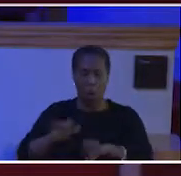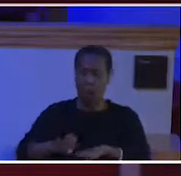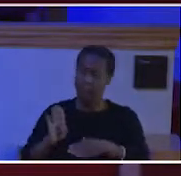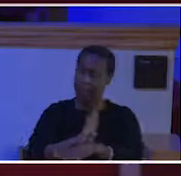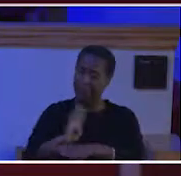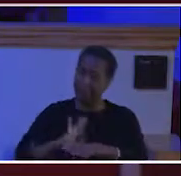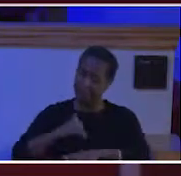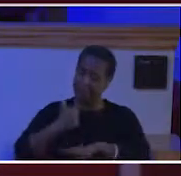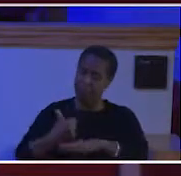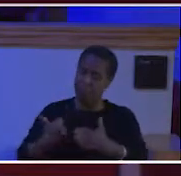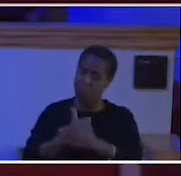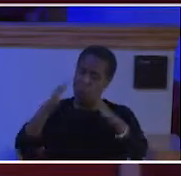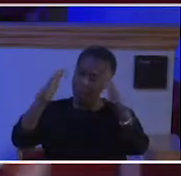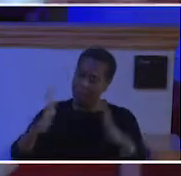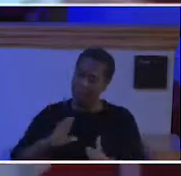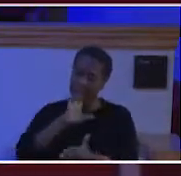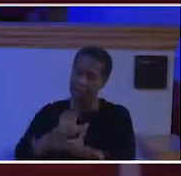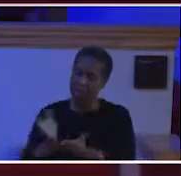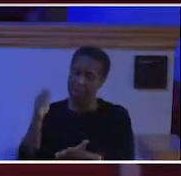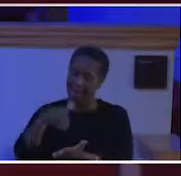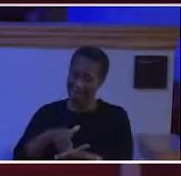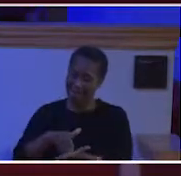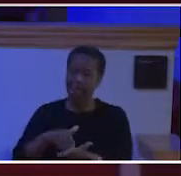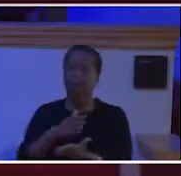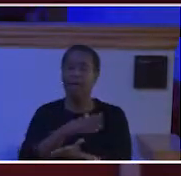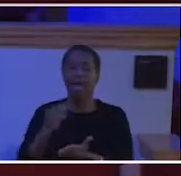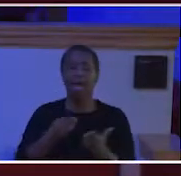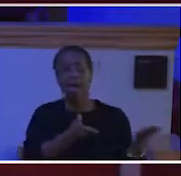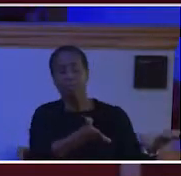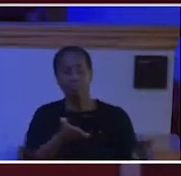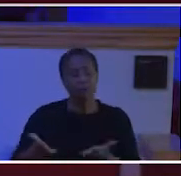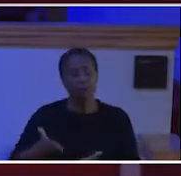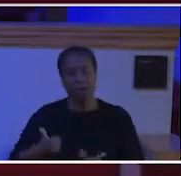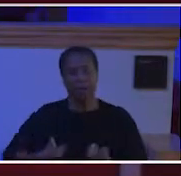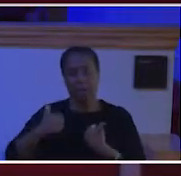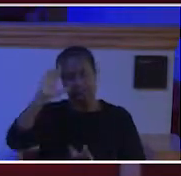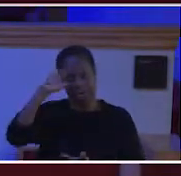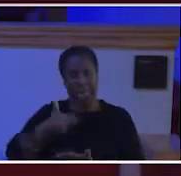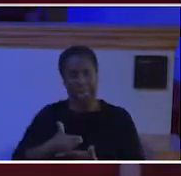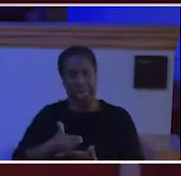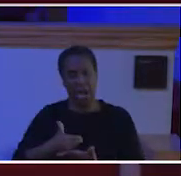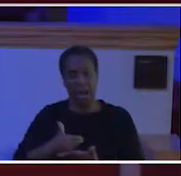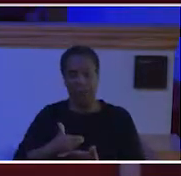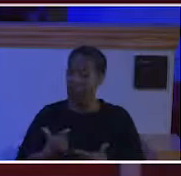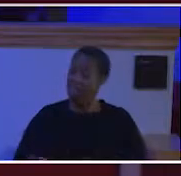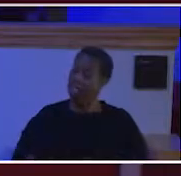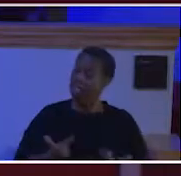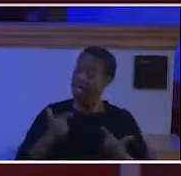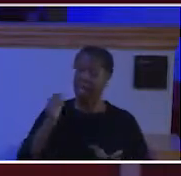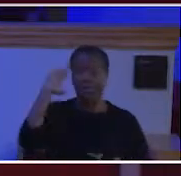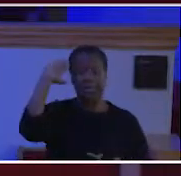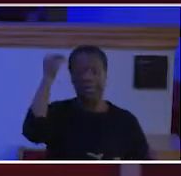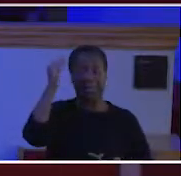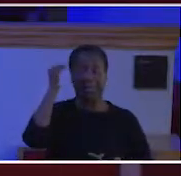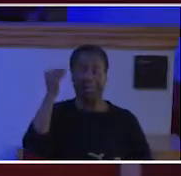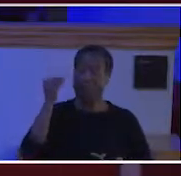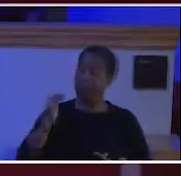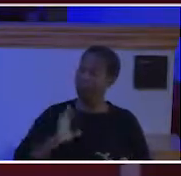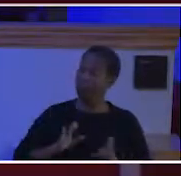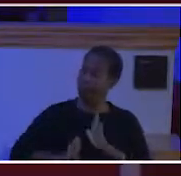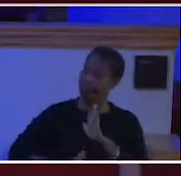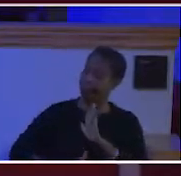new house, remarried, and brought back his younger son. Life seemed to be on an